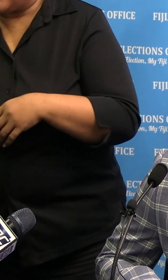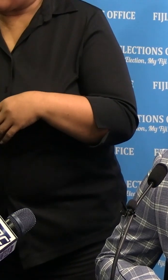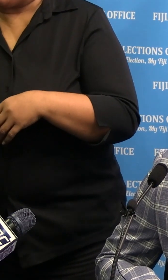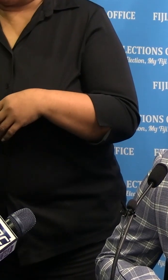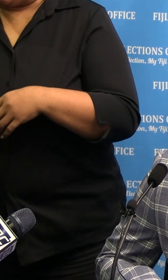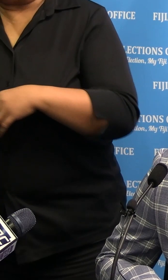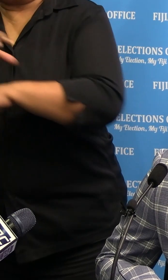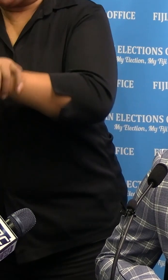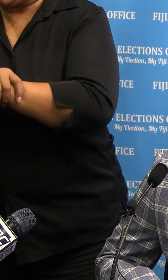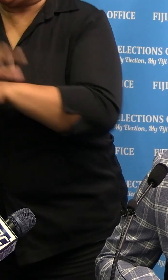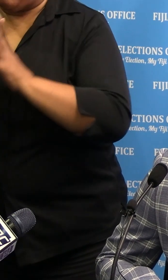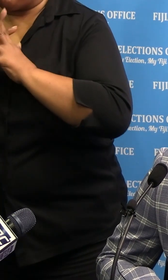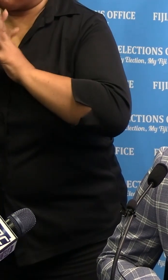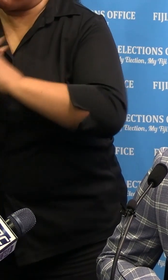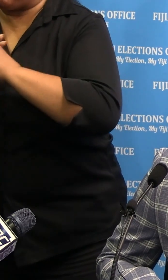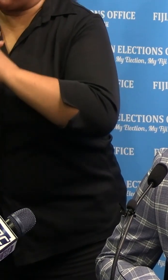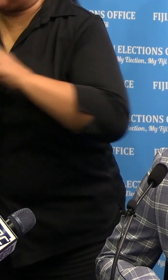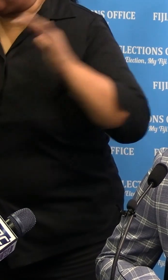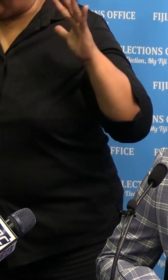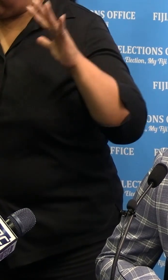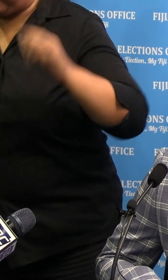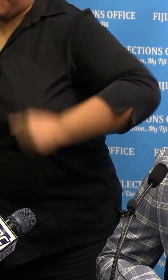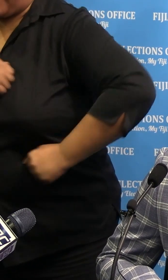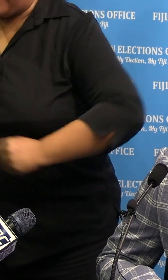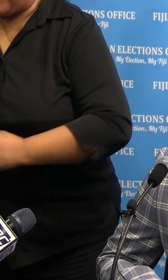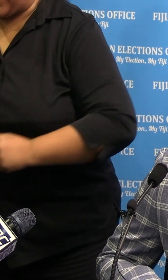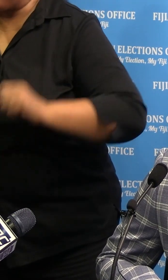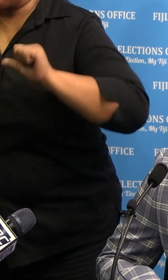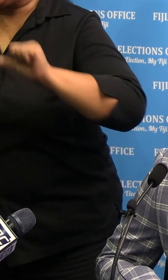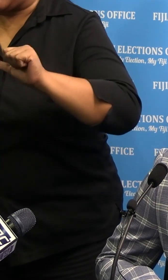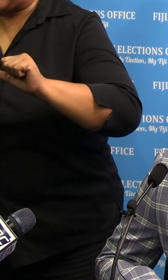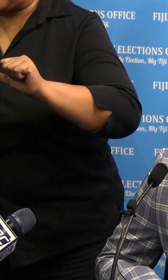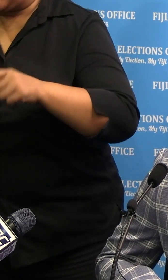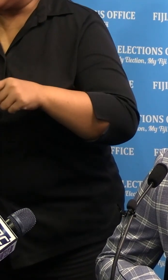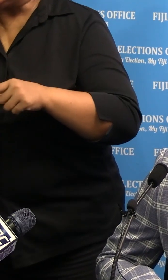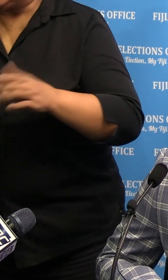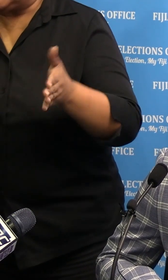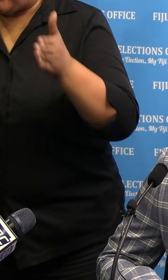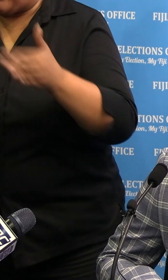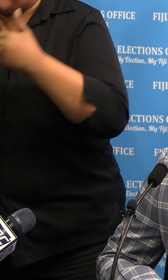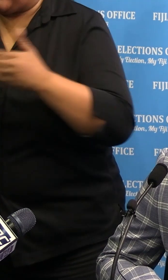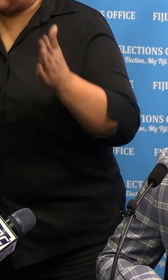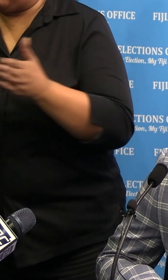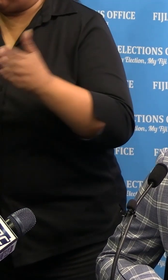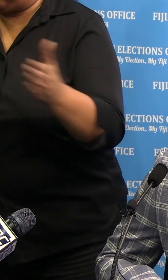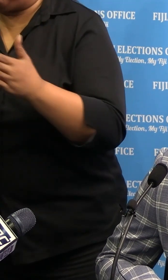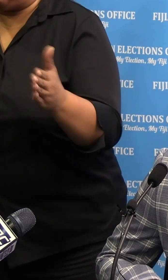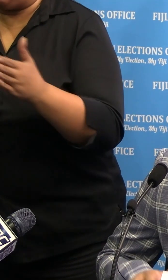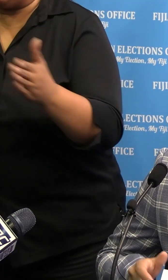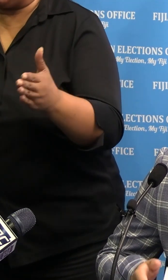will be placed there under police guard in sealed containers with the locks and seals, as I have shown you already at